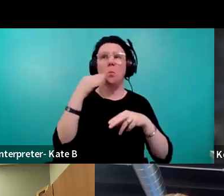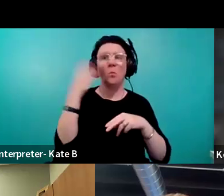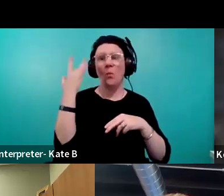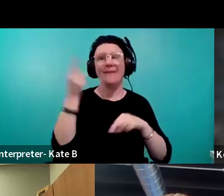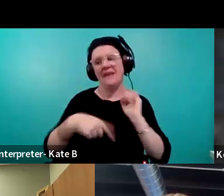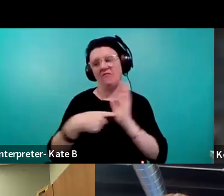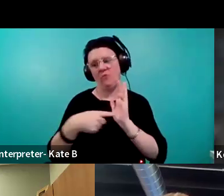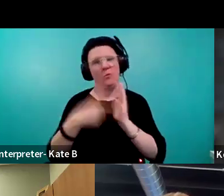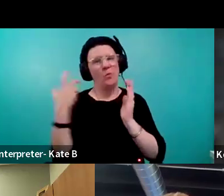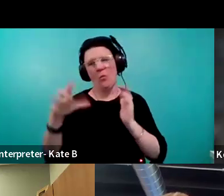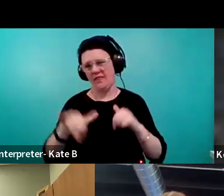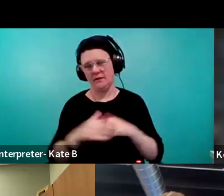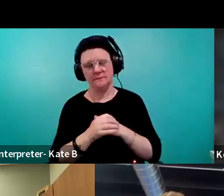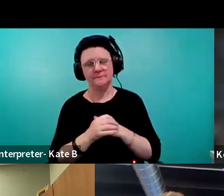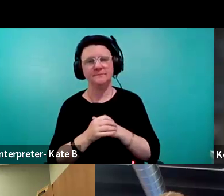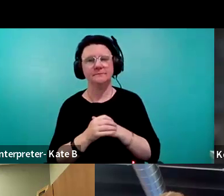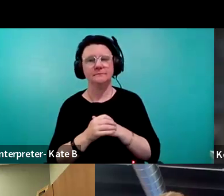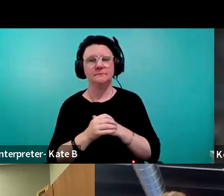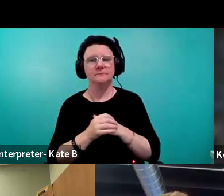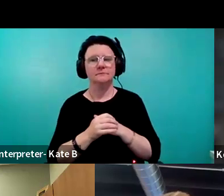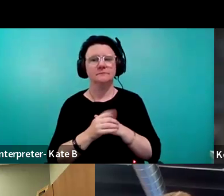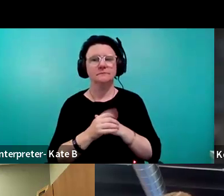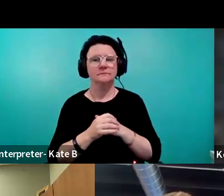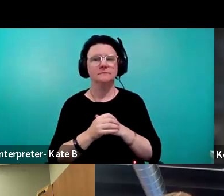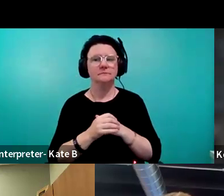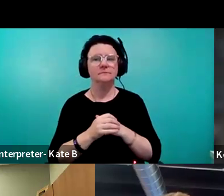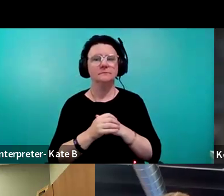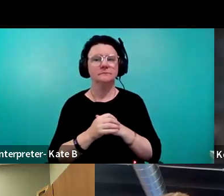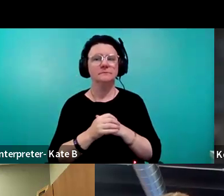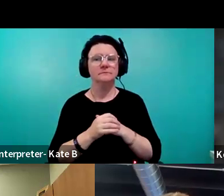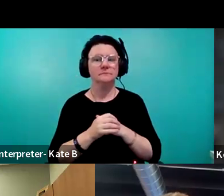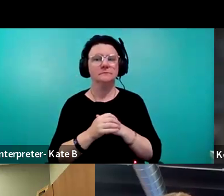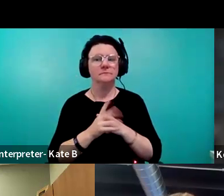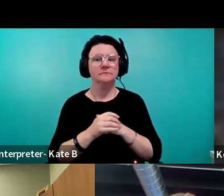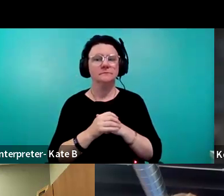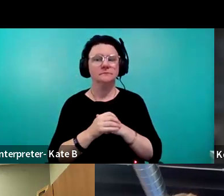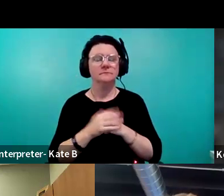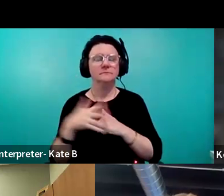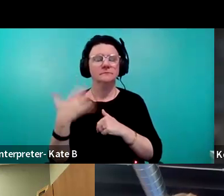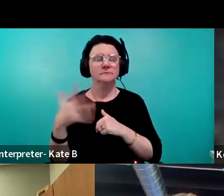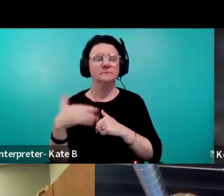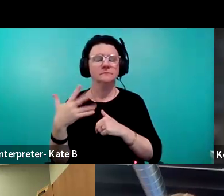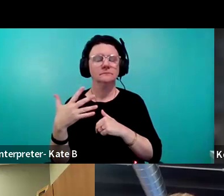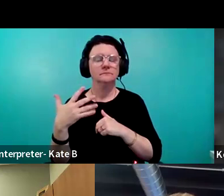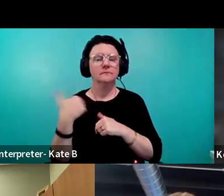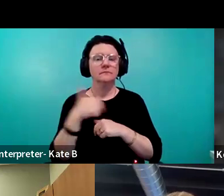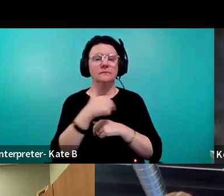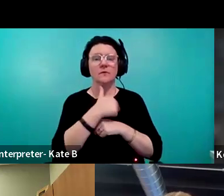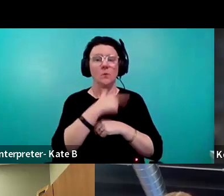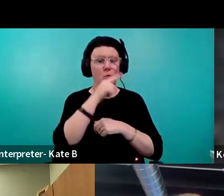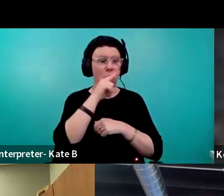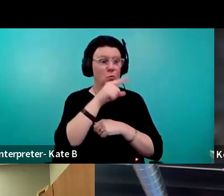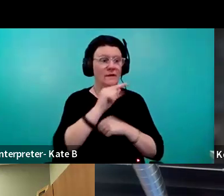it. Uh, we want to finish the job that has been up through 12th